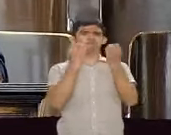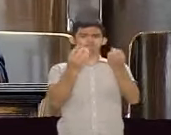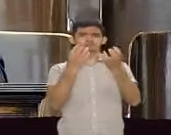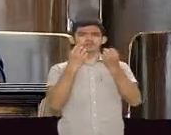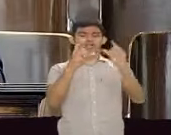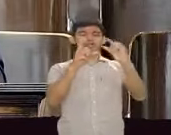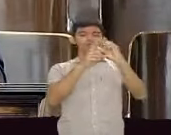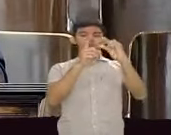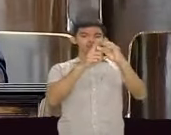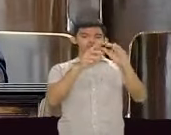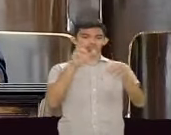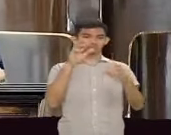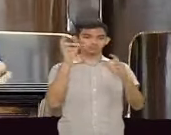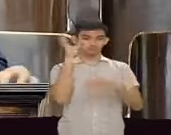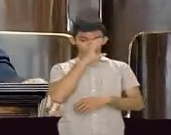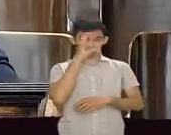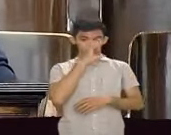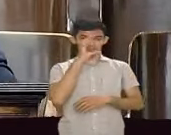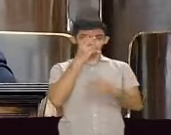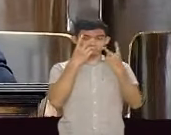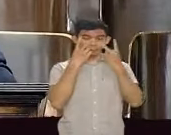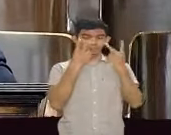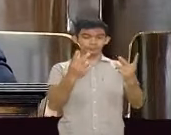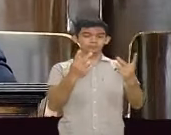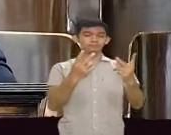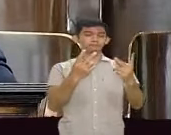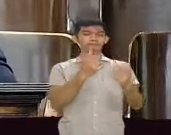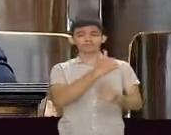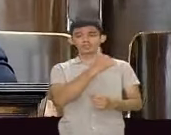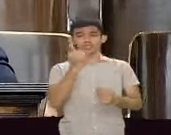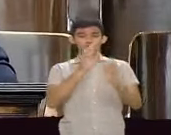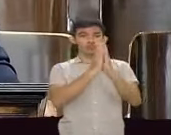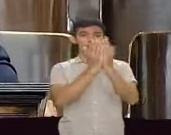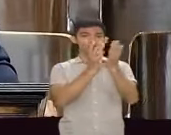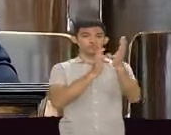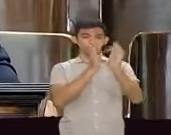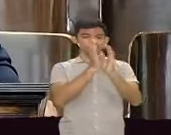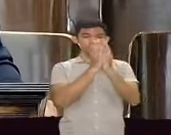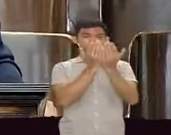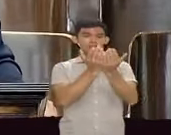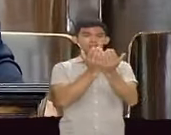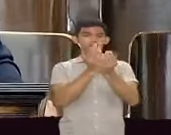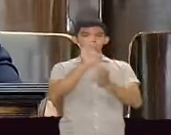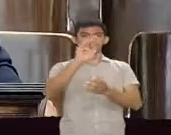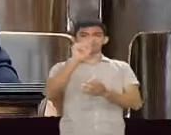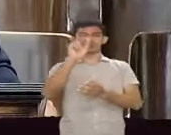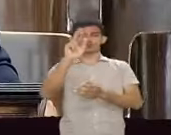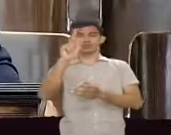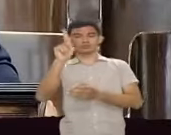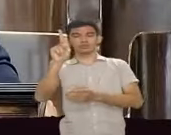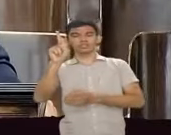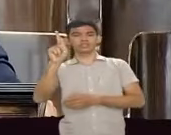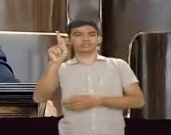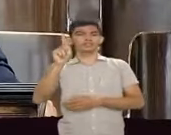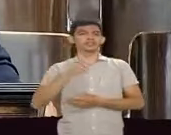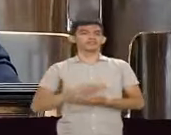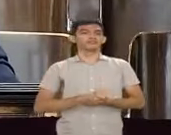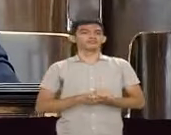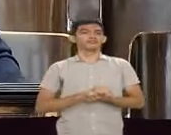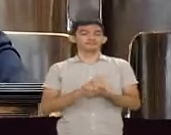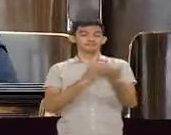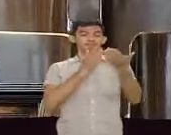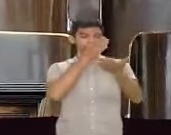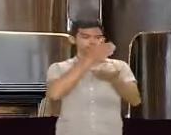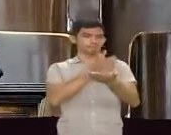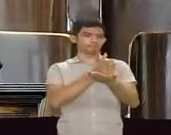of this scripture is also found in Mark chapter 3, verses 31 to 35. Now, we will go to